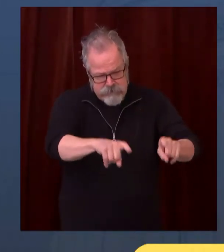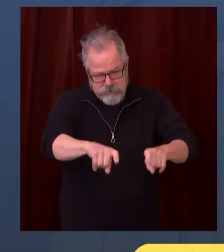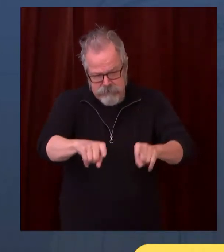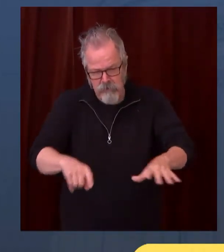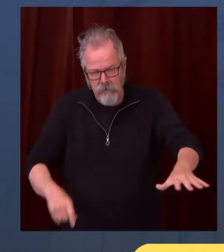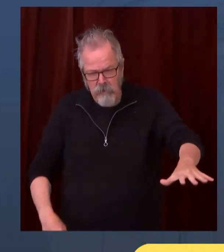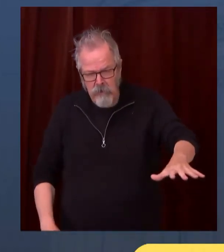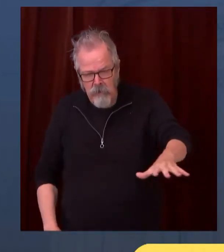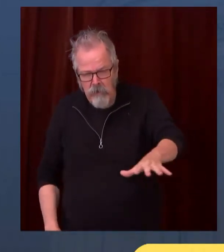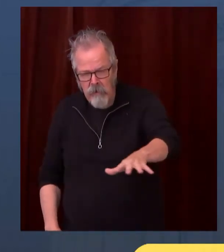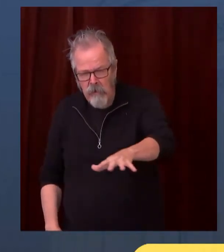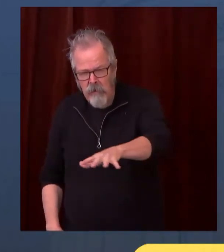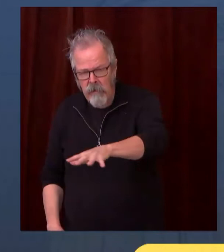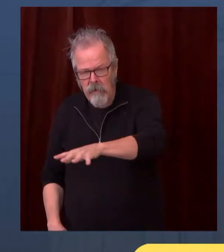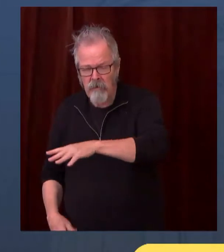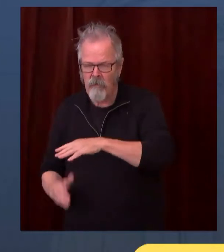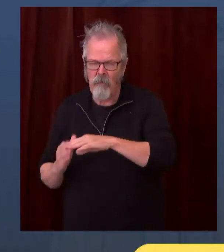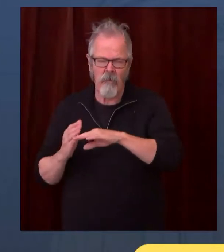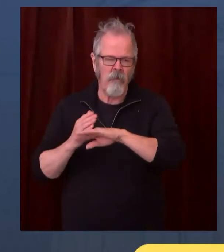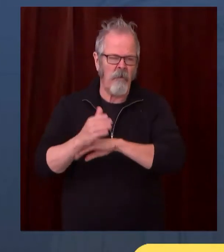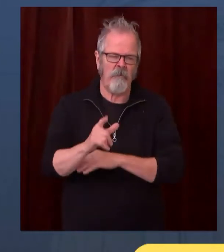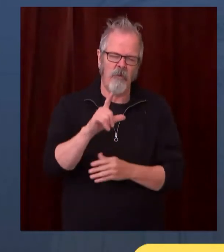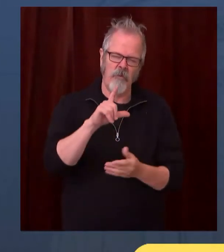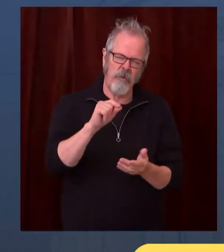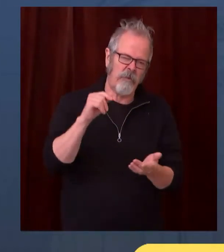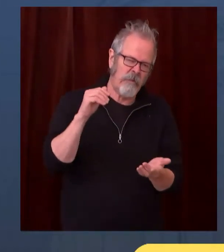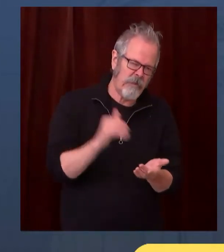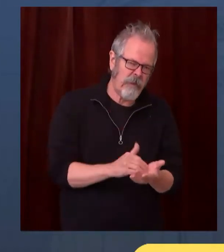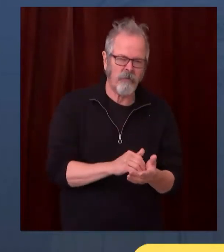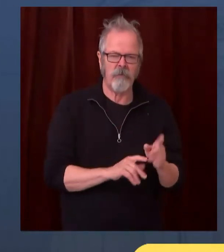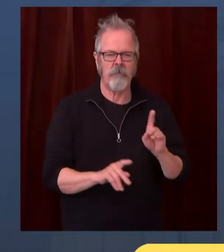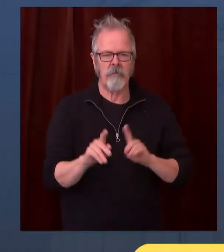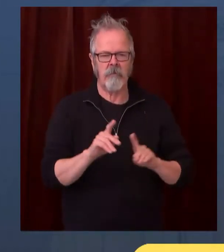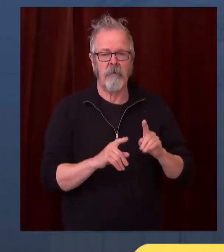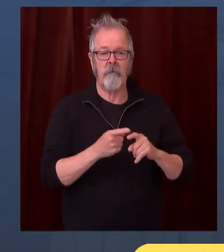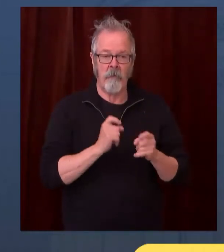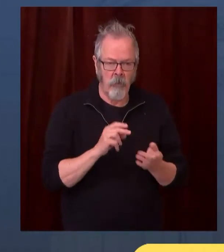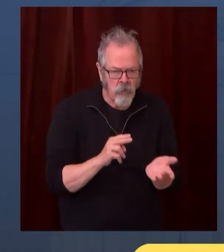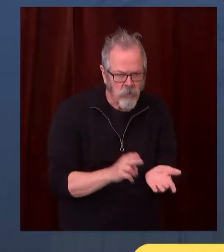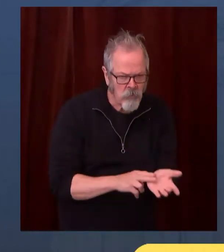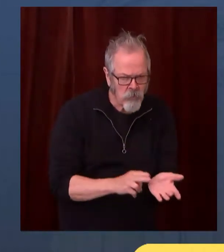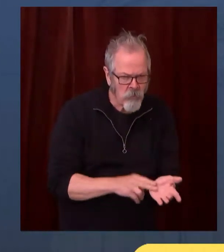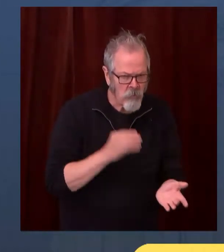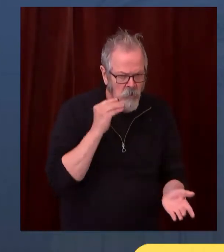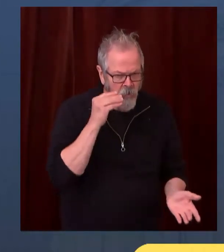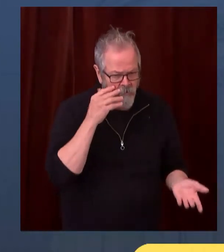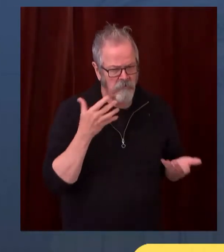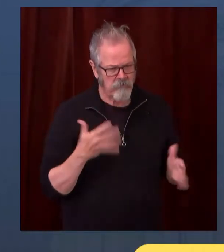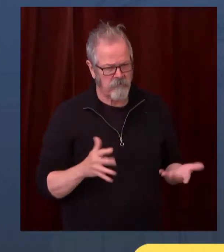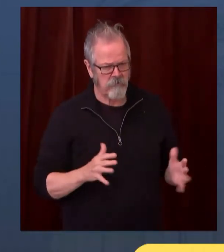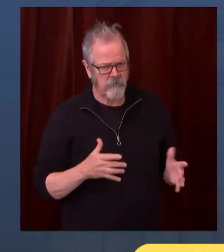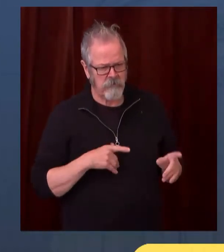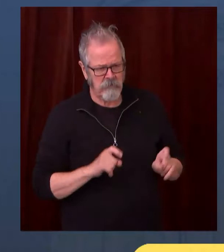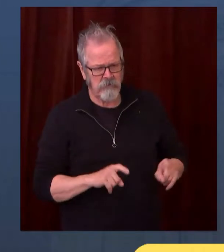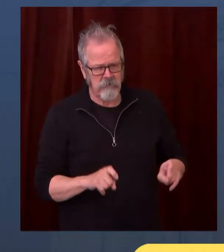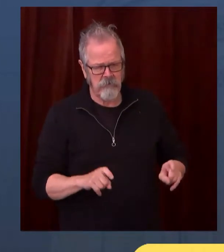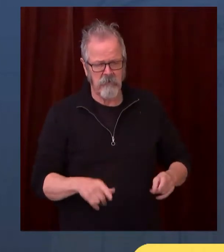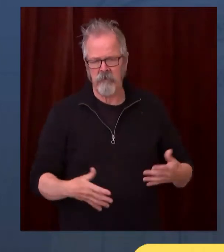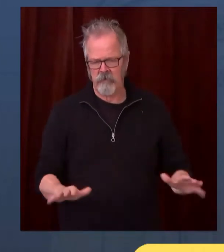in those. Those tests have been completed. The first test, there will be parameters and monitoring